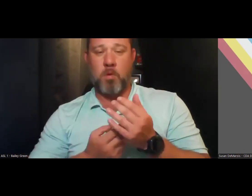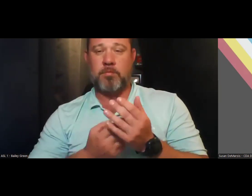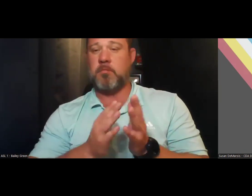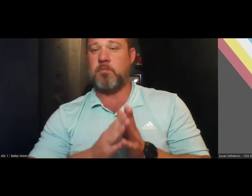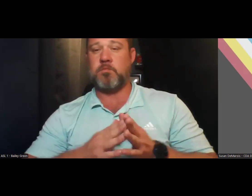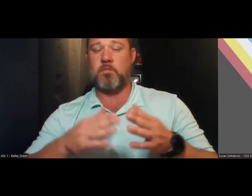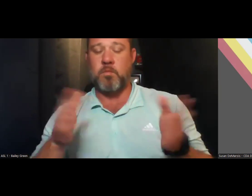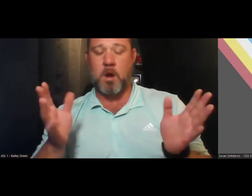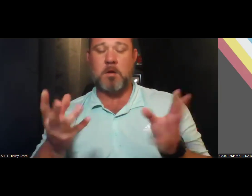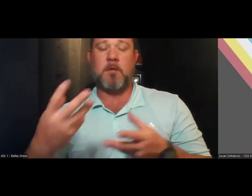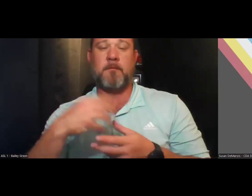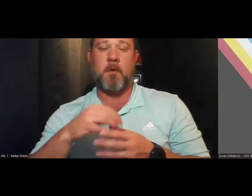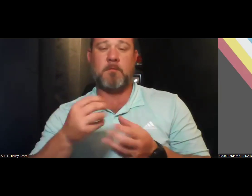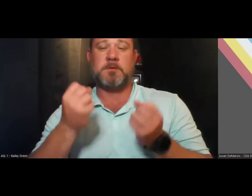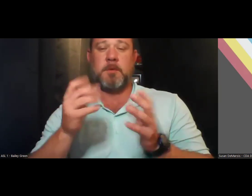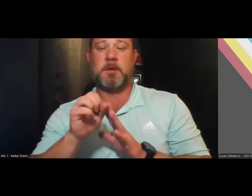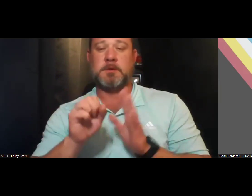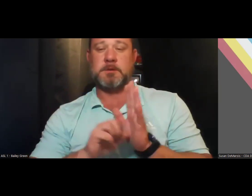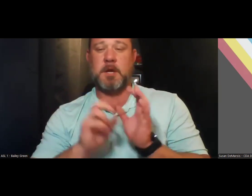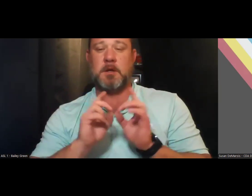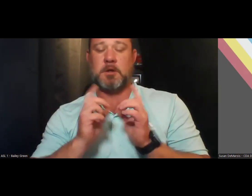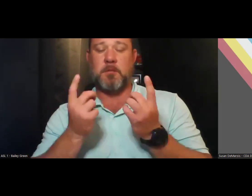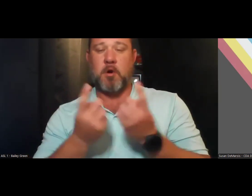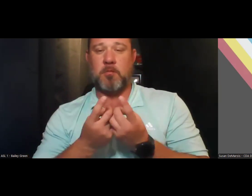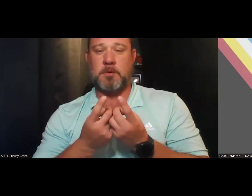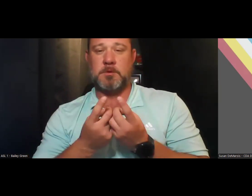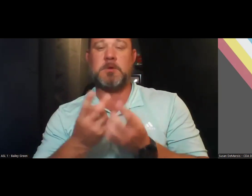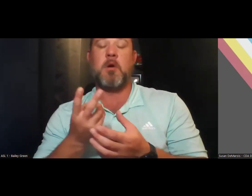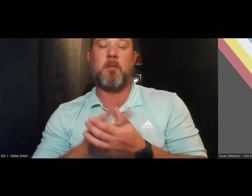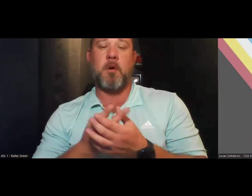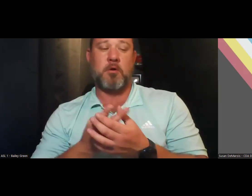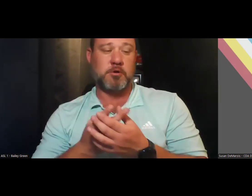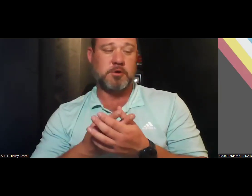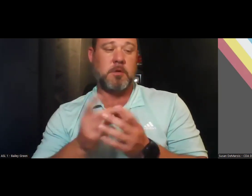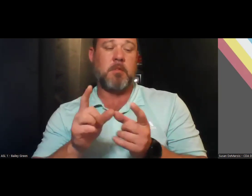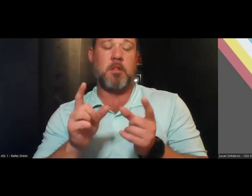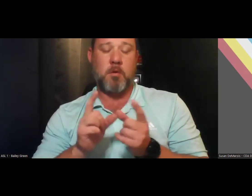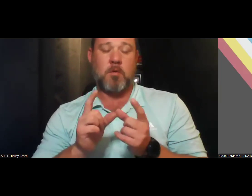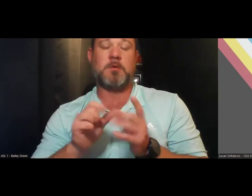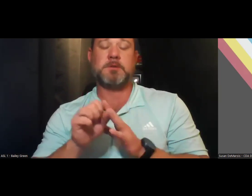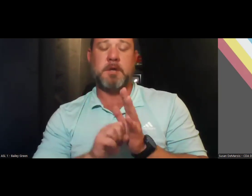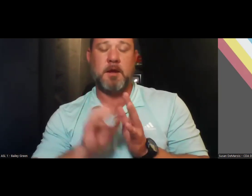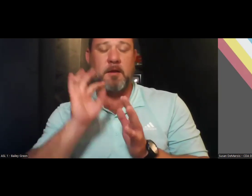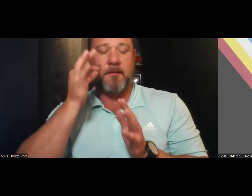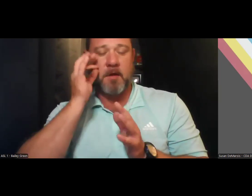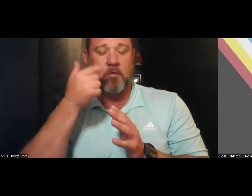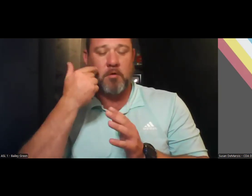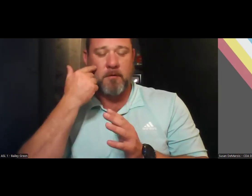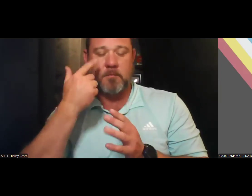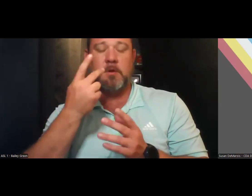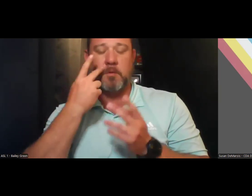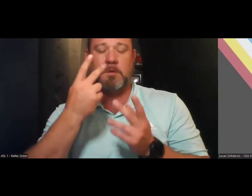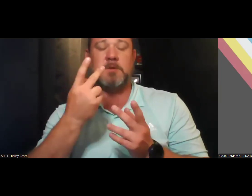and it involves many state departments, and it's a partnership between local, state, and federal government. So you'll see that play out in